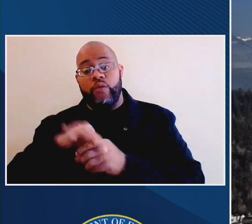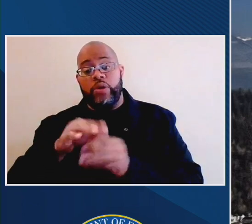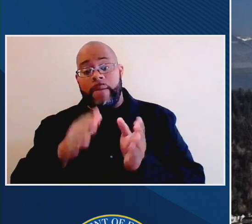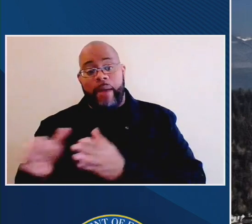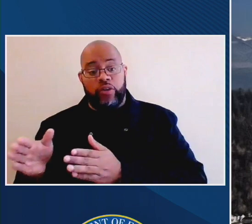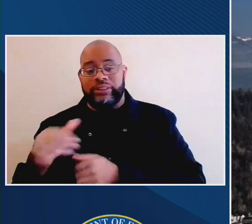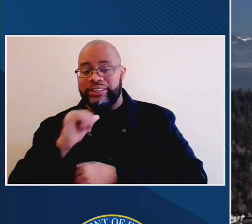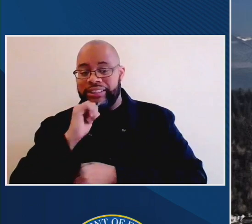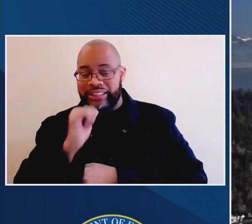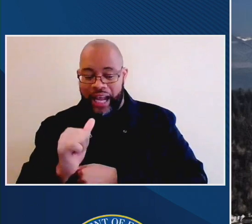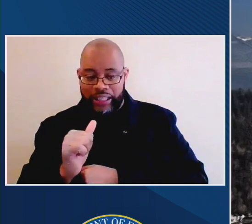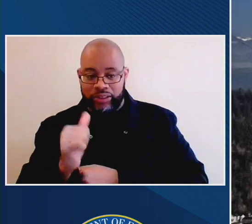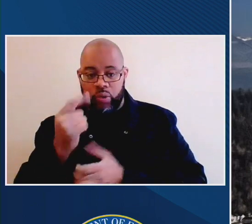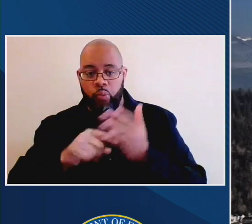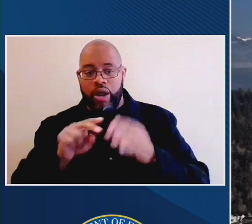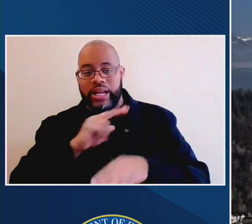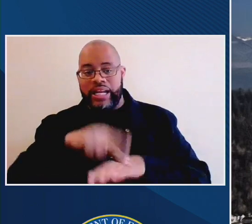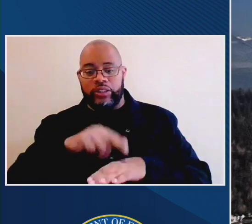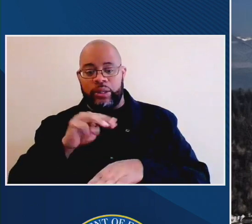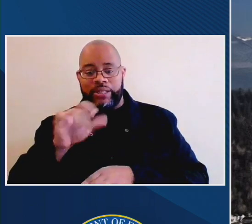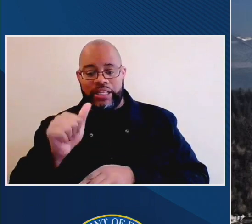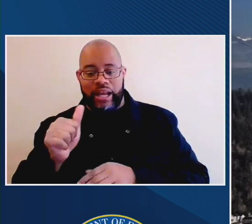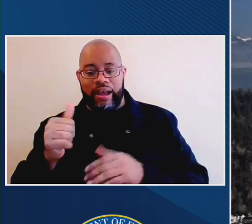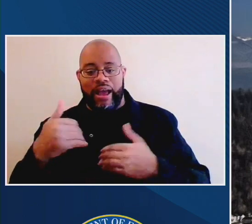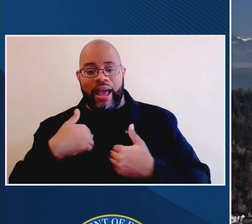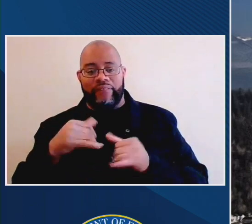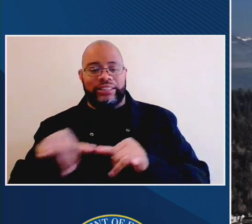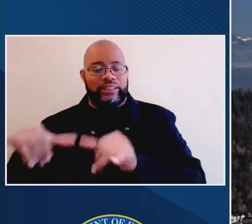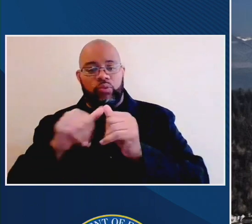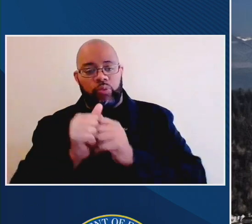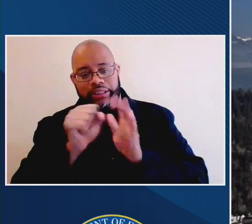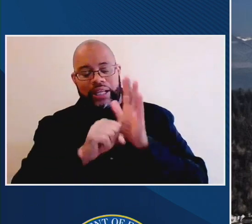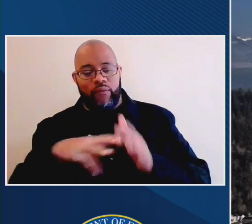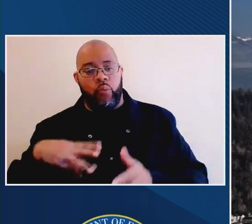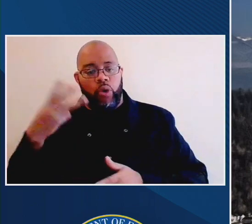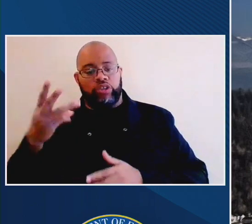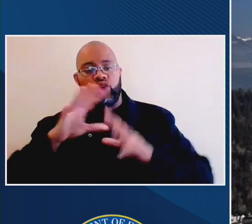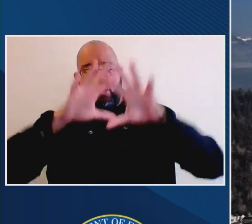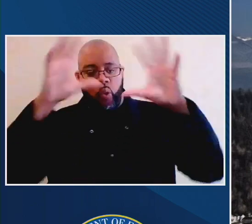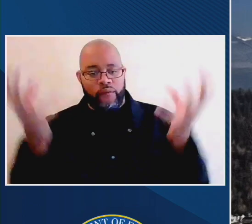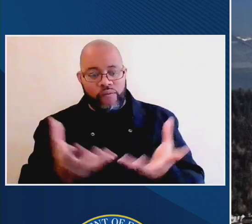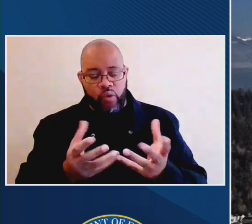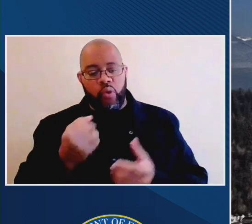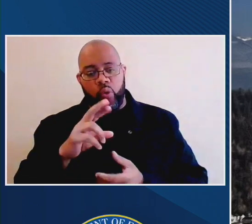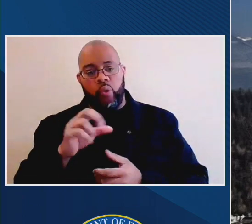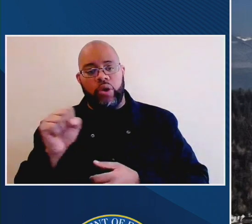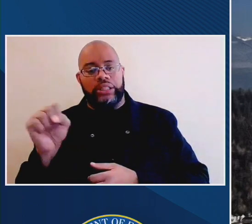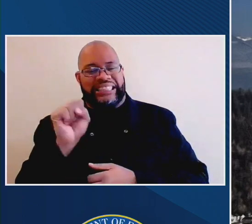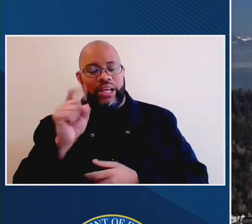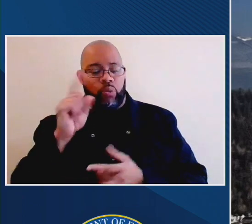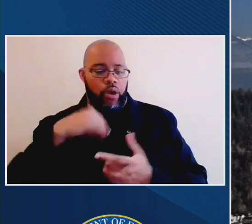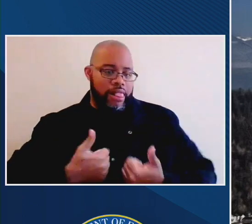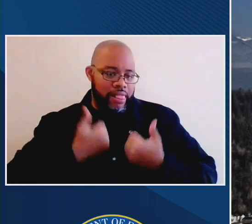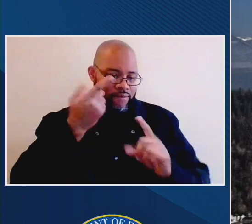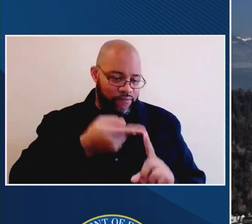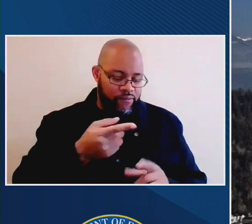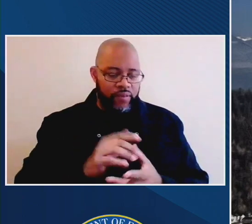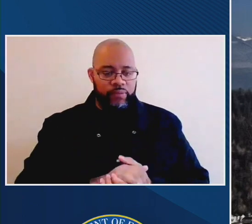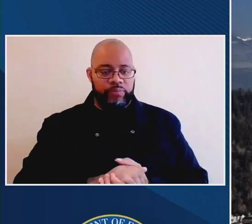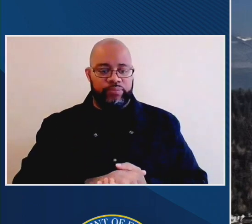these services helping achieve success within an educational pathway which these students have a right to be